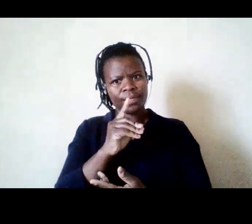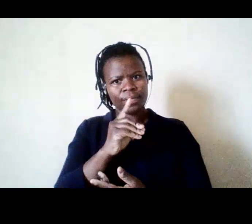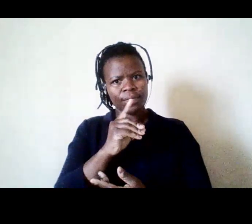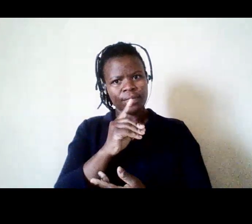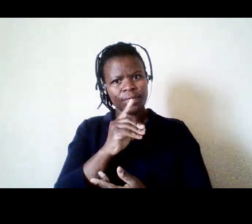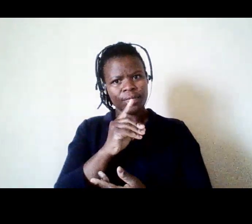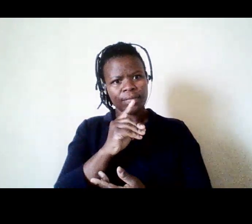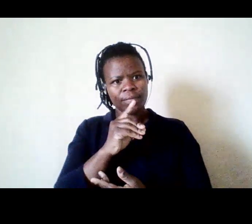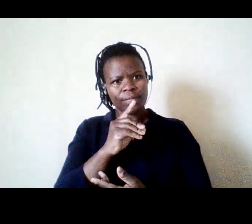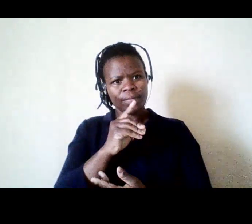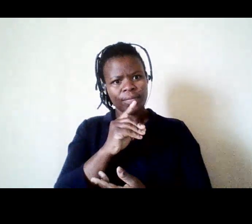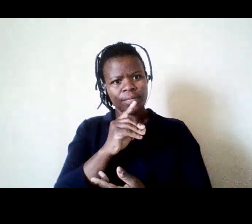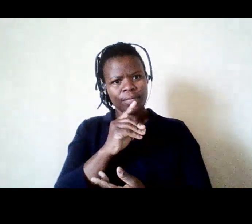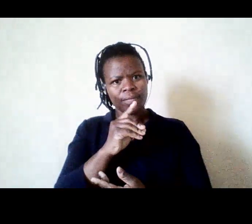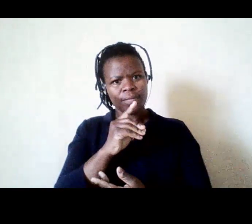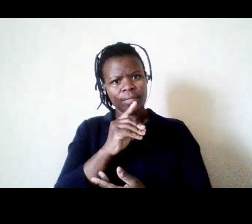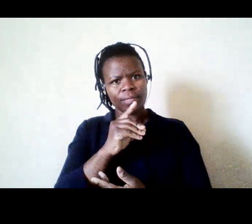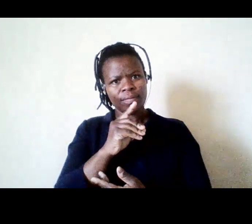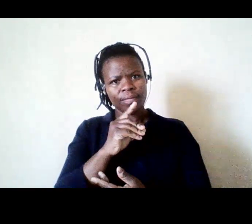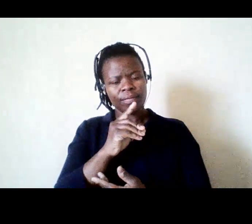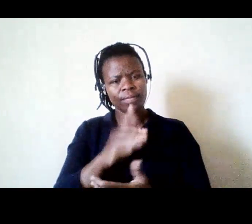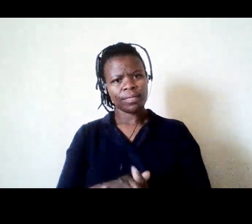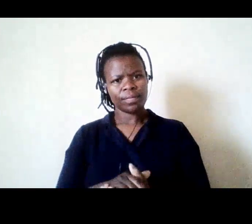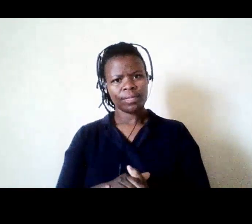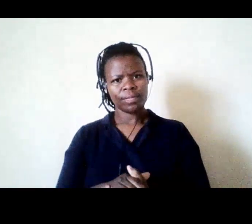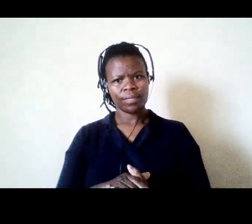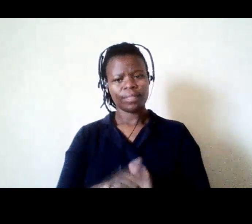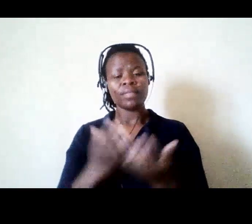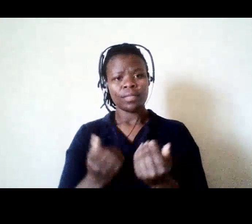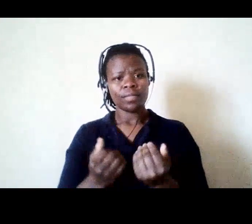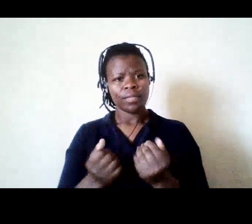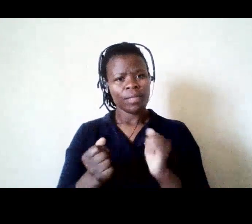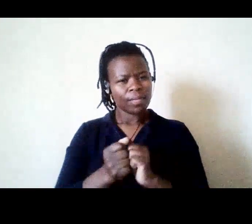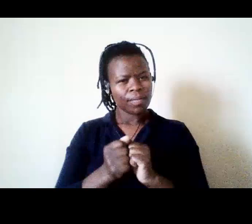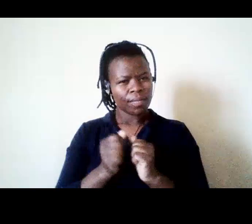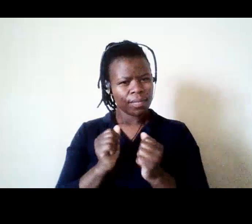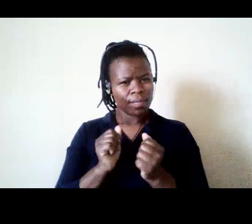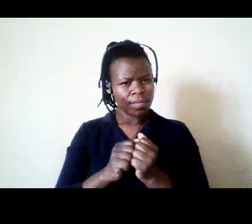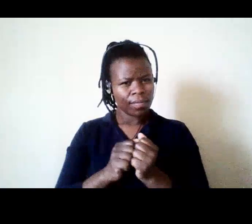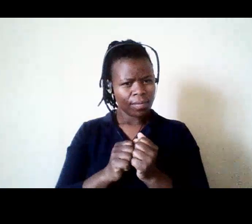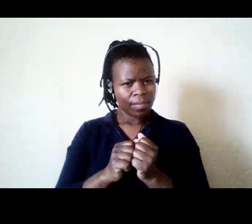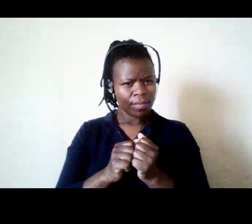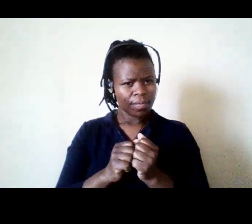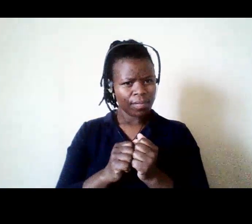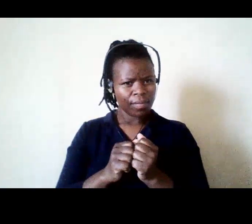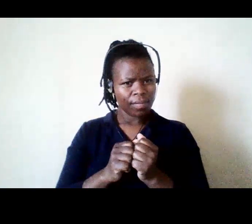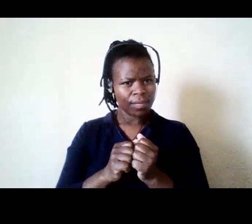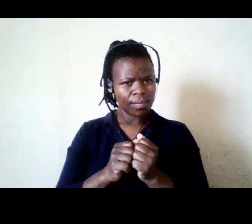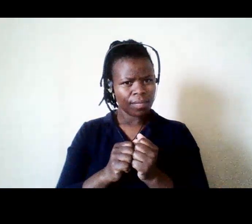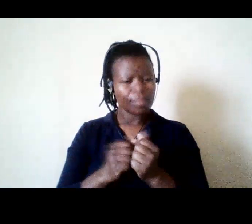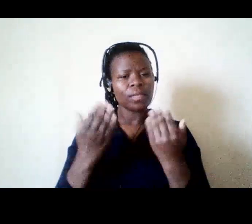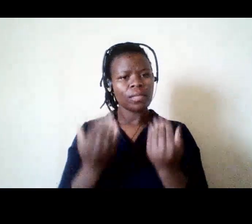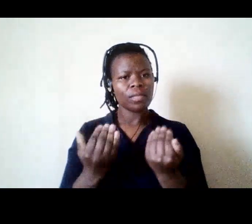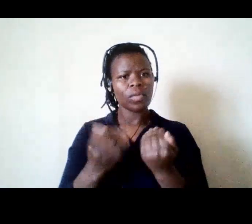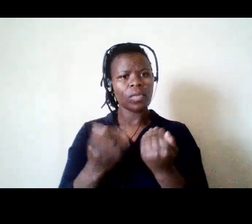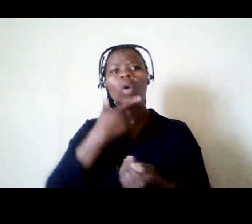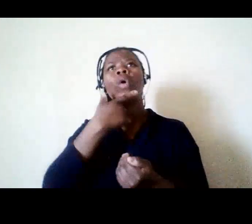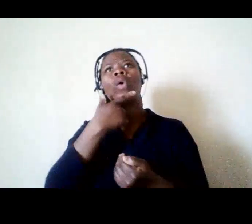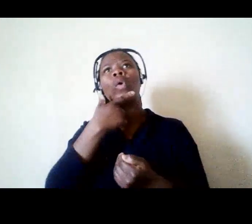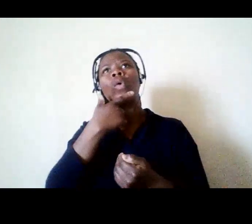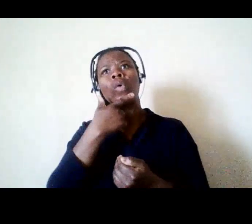I am the problem. Because every time they'll be like, oh, so if you say, oh, what is it again? Oh